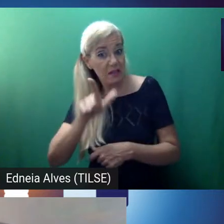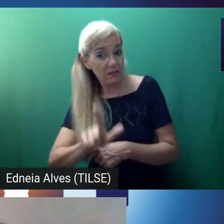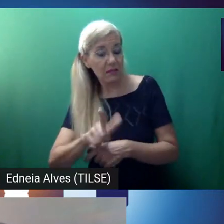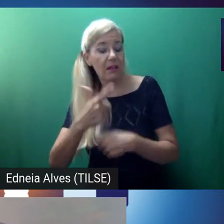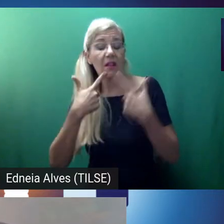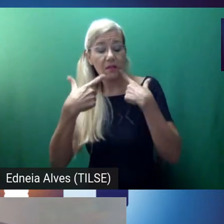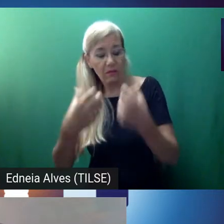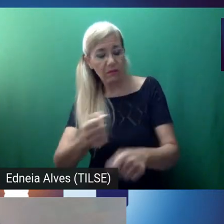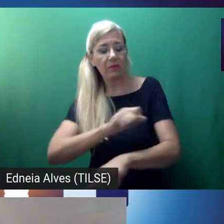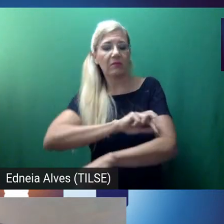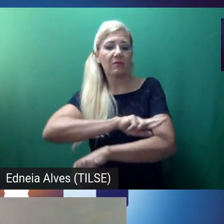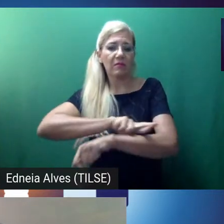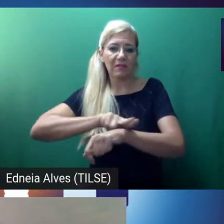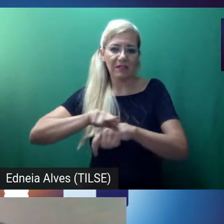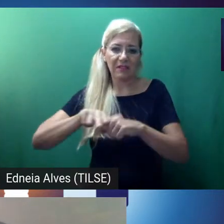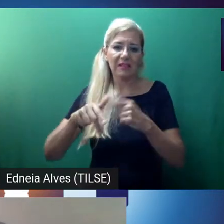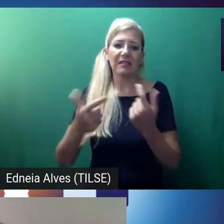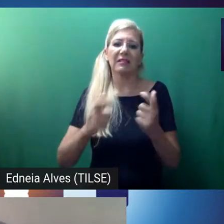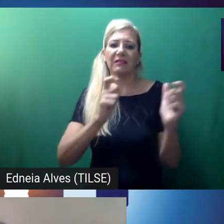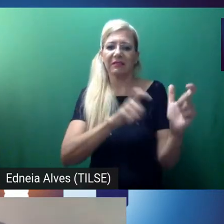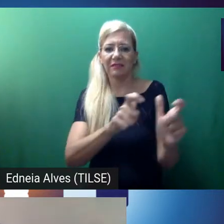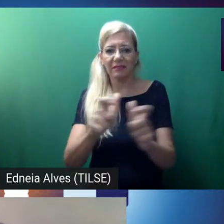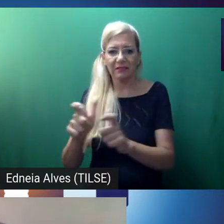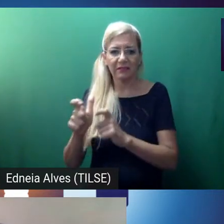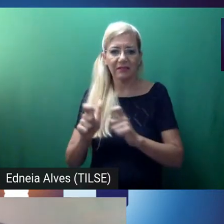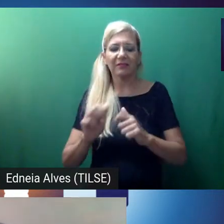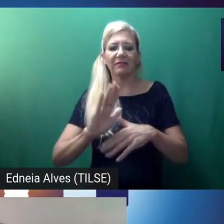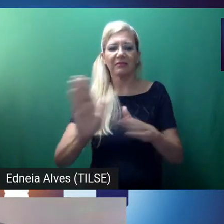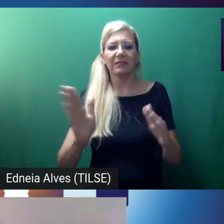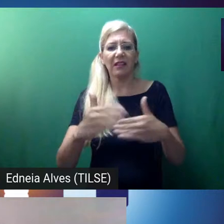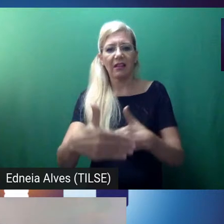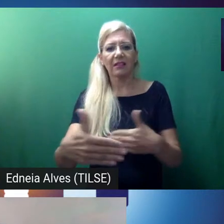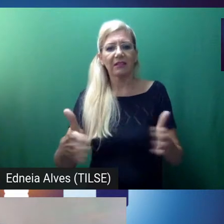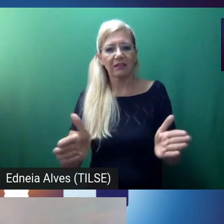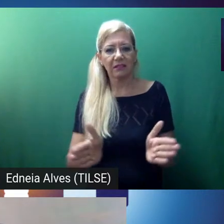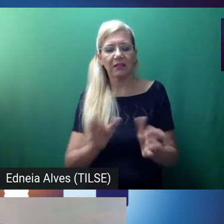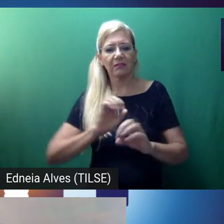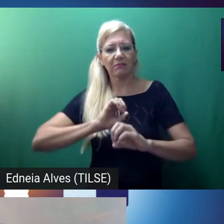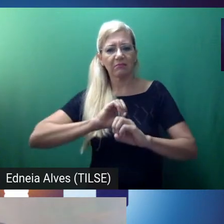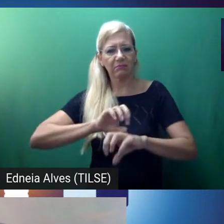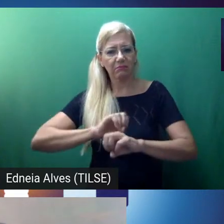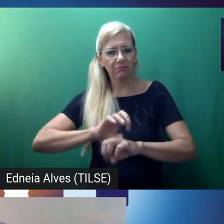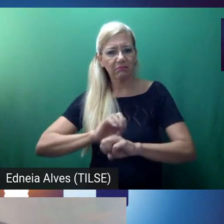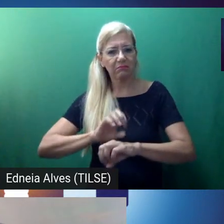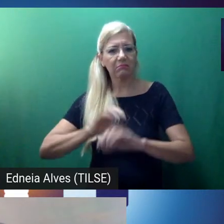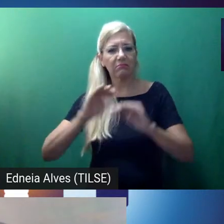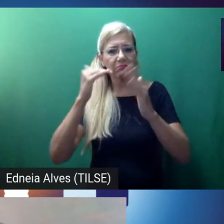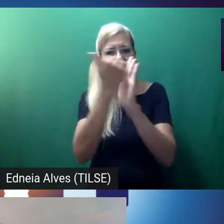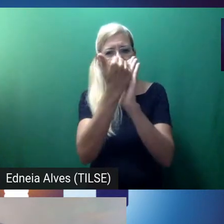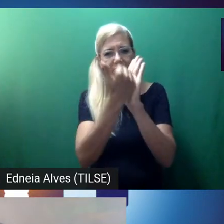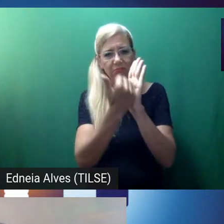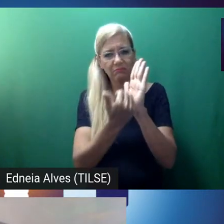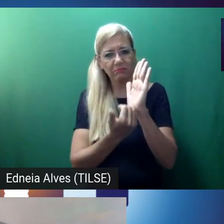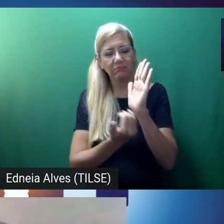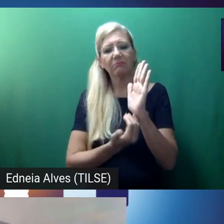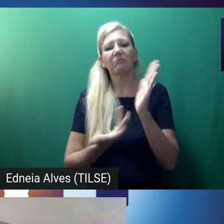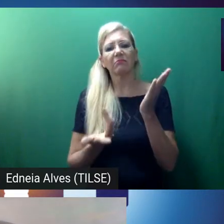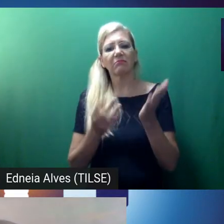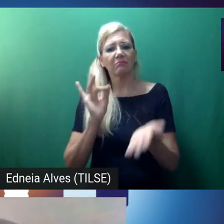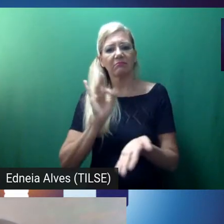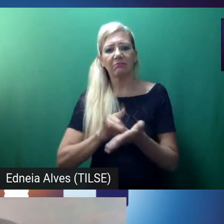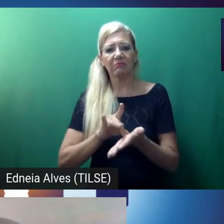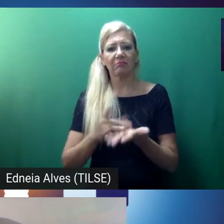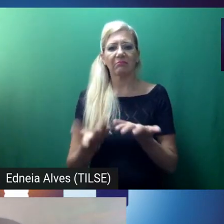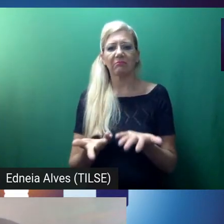widely discussed in our classrooms and also in our teacher education programs, right? I agree with you when you say that there isn't